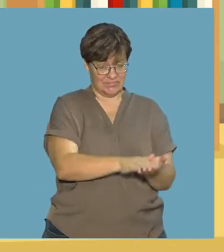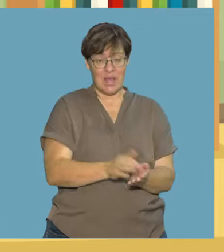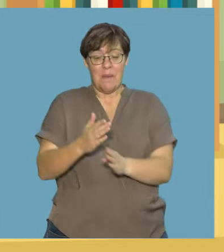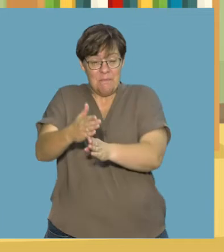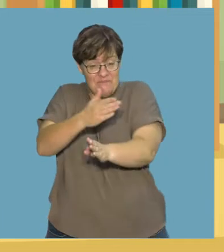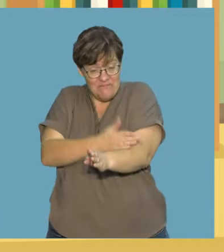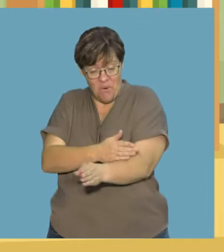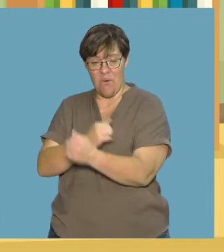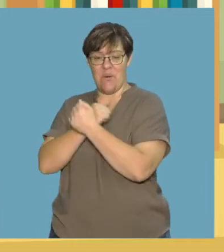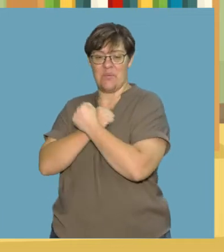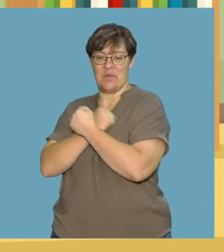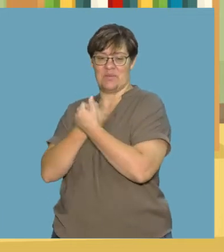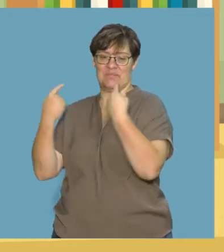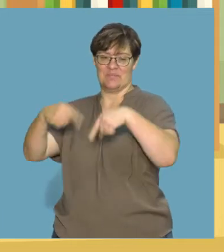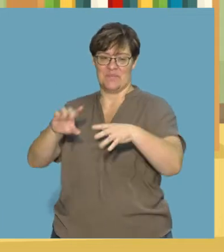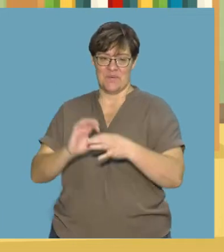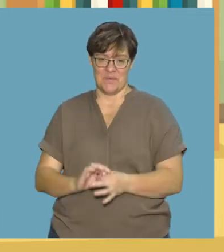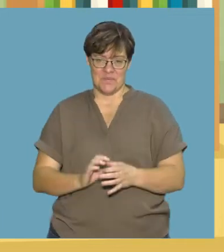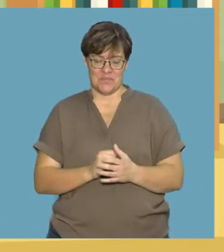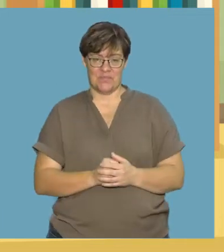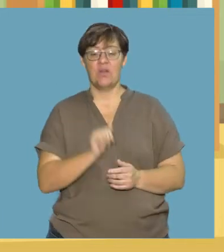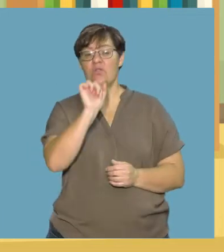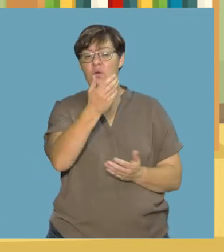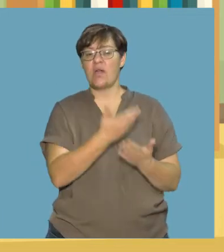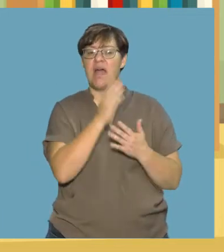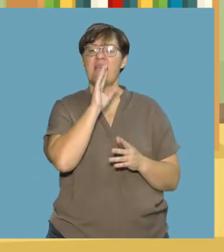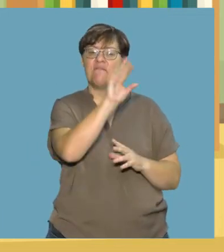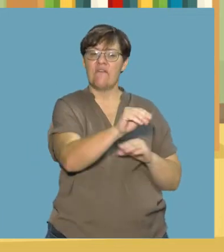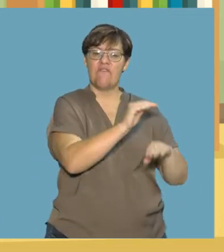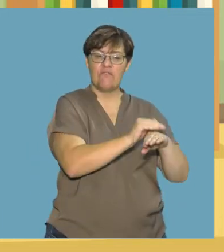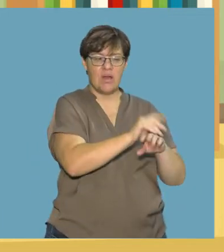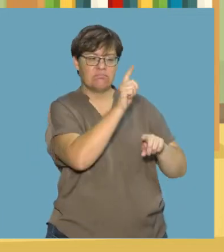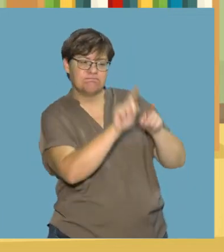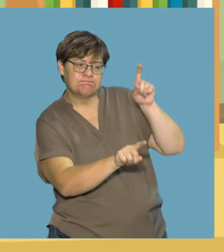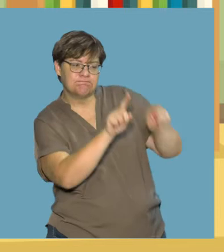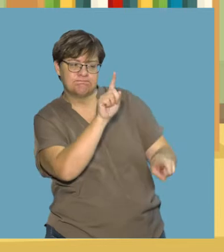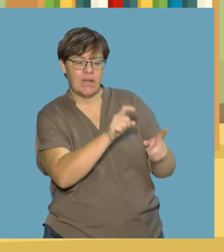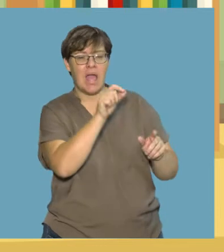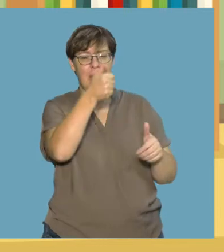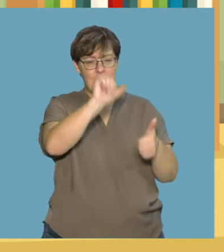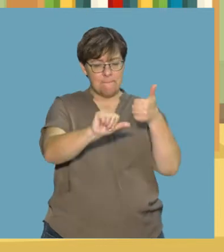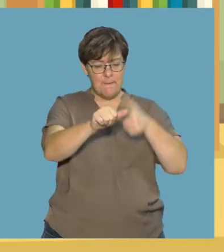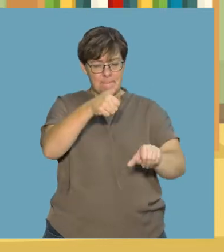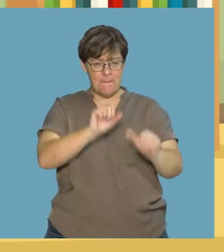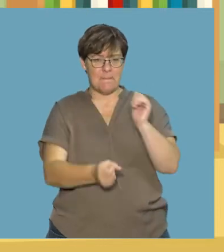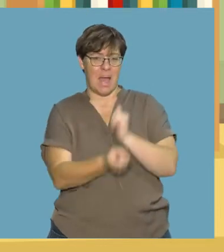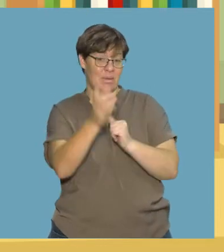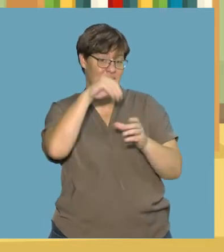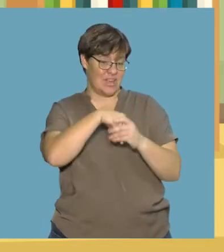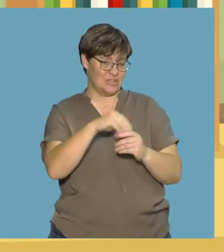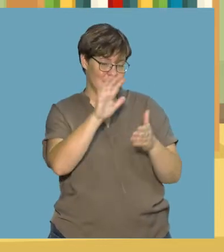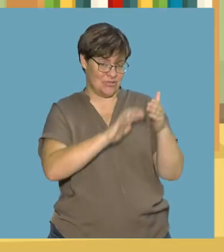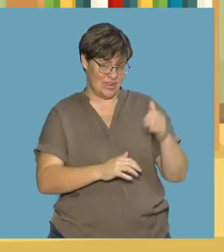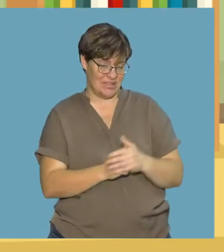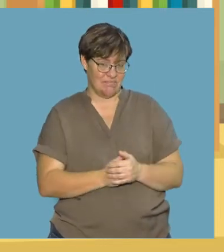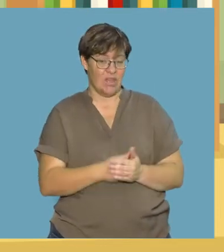came home. Now you can ask your friends more questions about the order of events in the story. Draw a picture